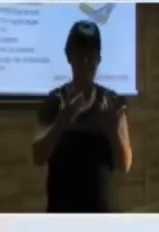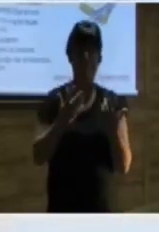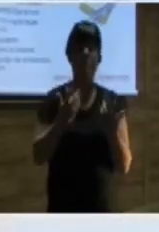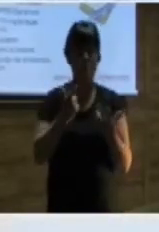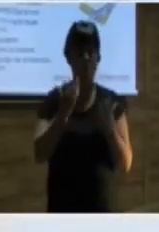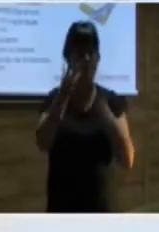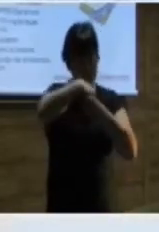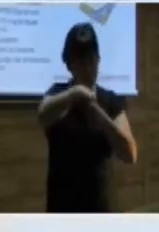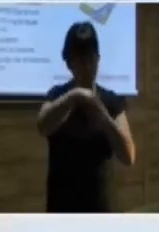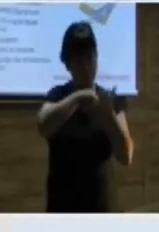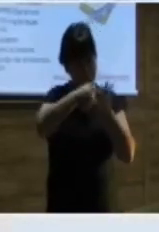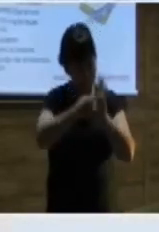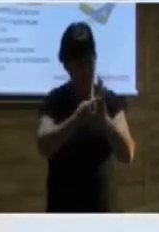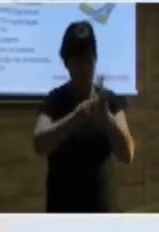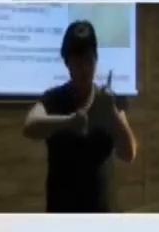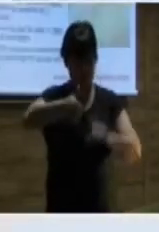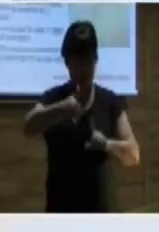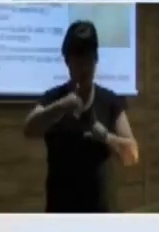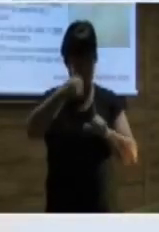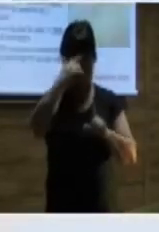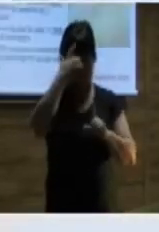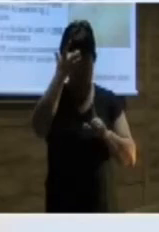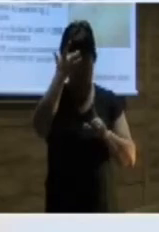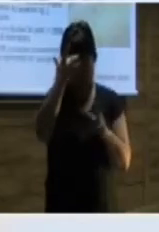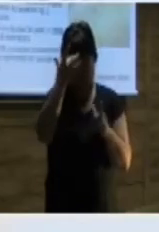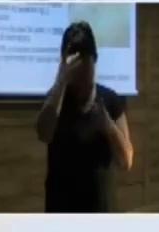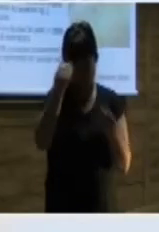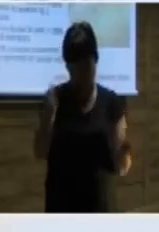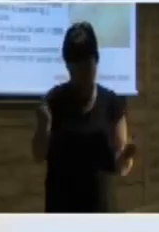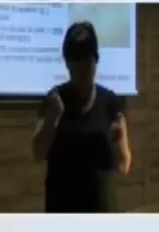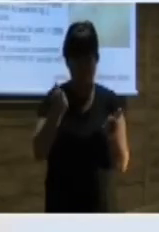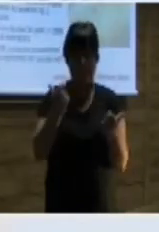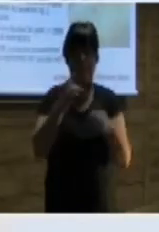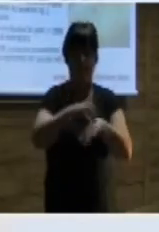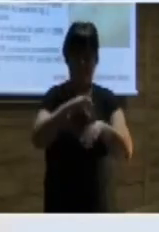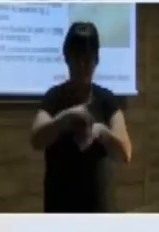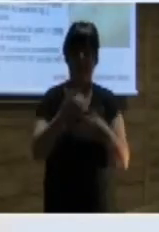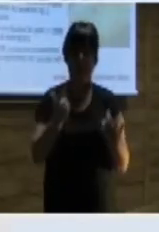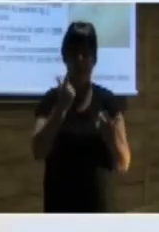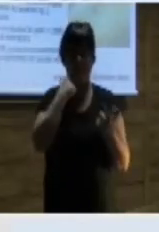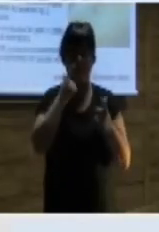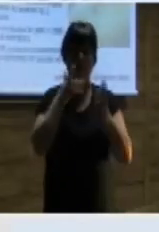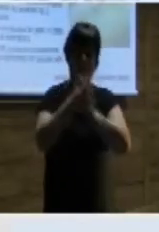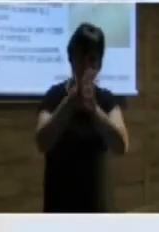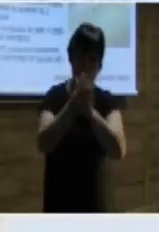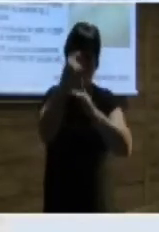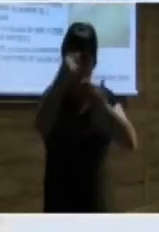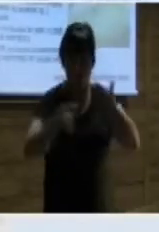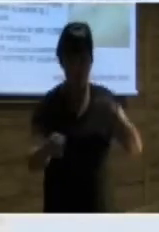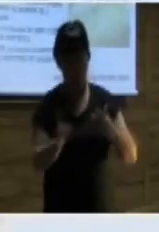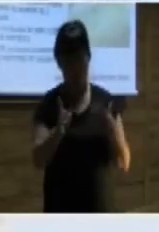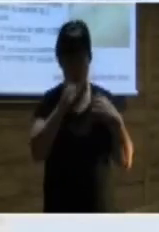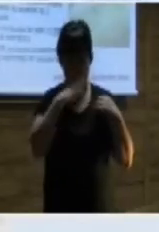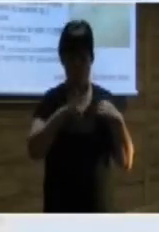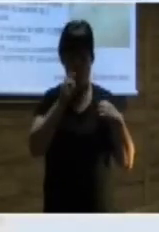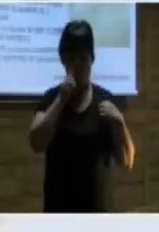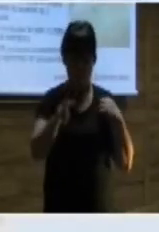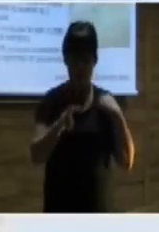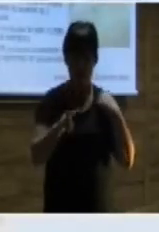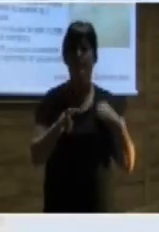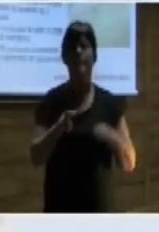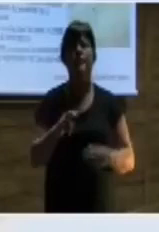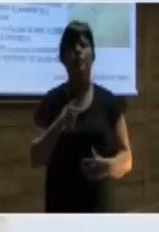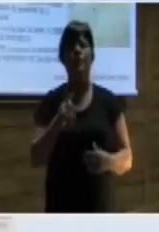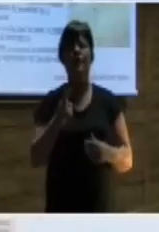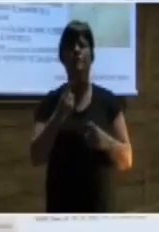going to go through them. You can read them all there. And some of the key success factors is that they need to have targets, they need to